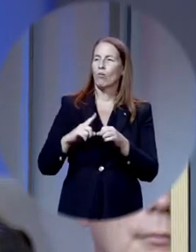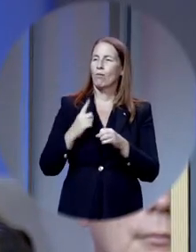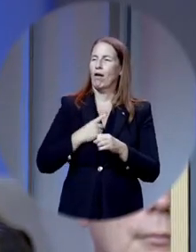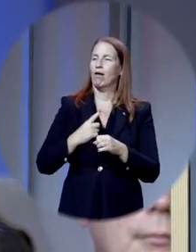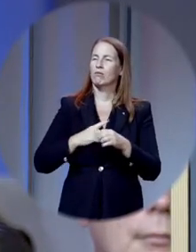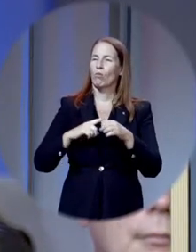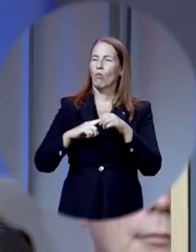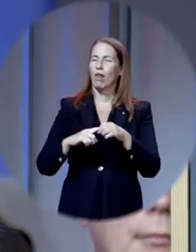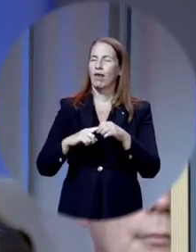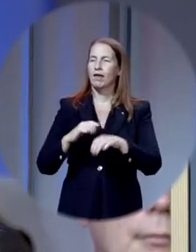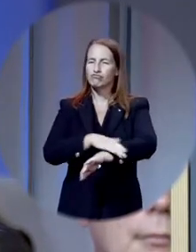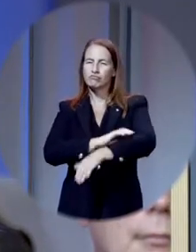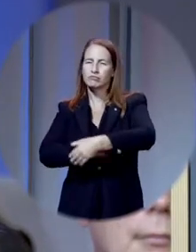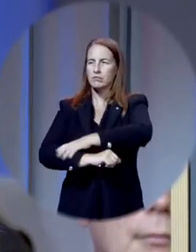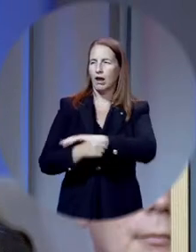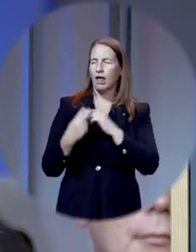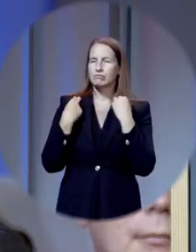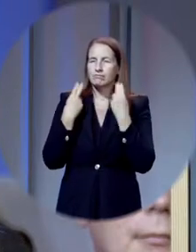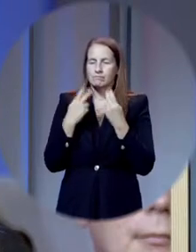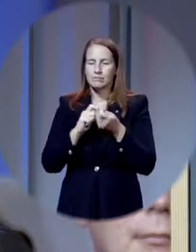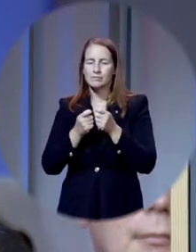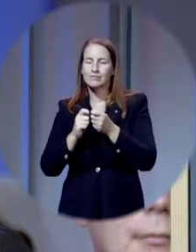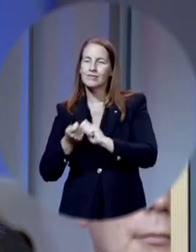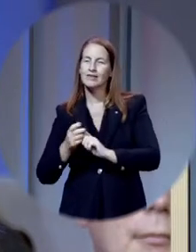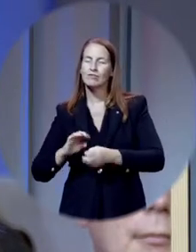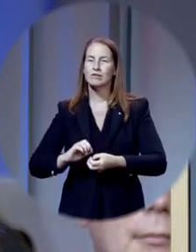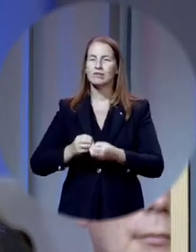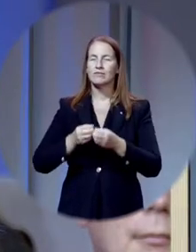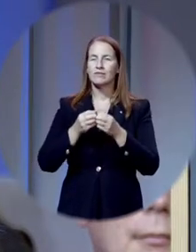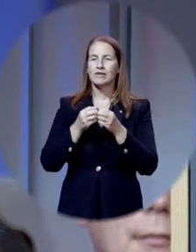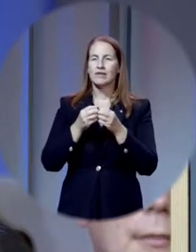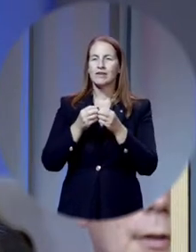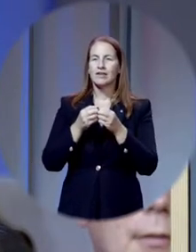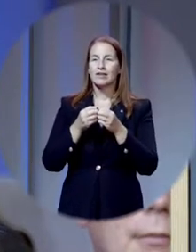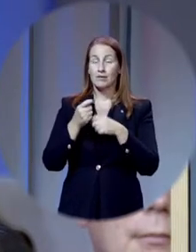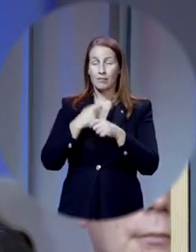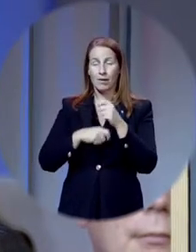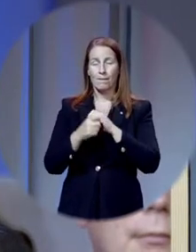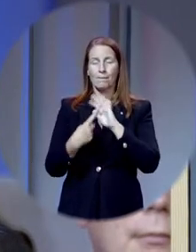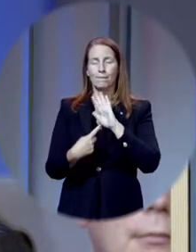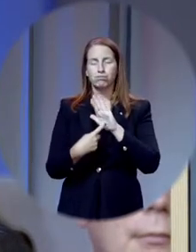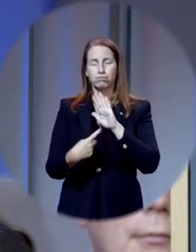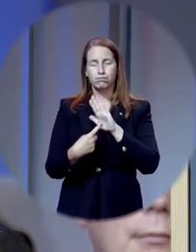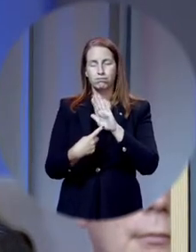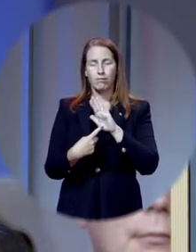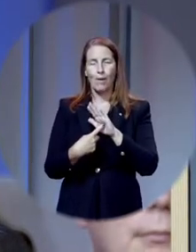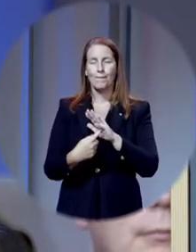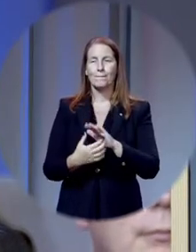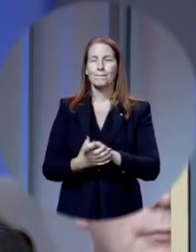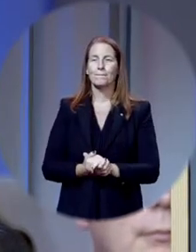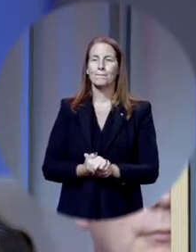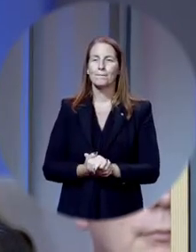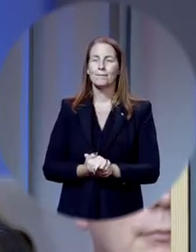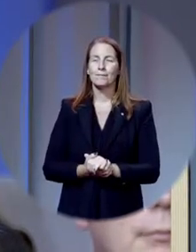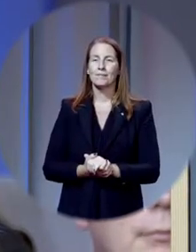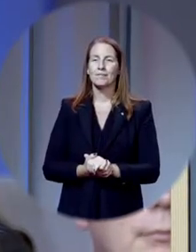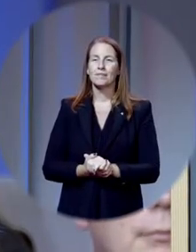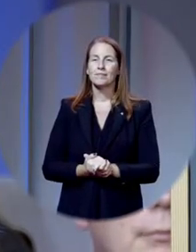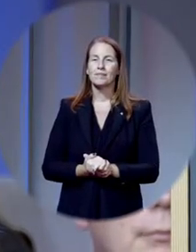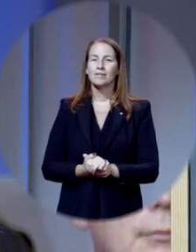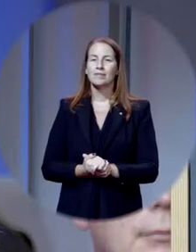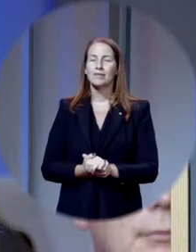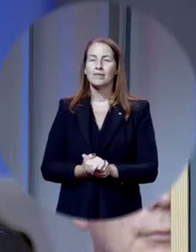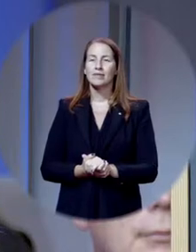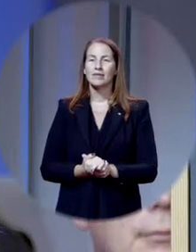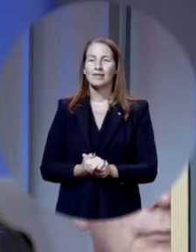and adaptability and creativity, are becoming even more important. And what I